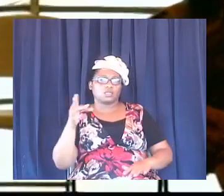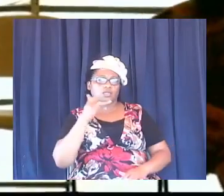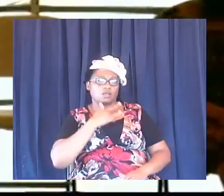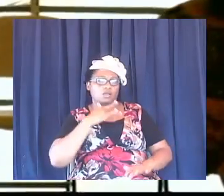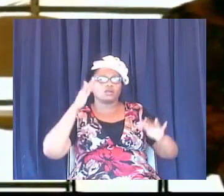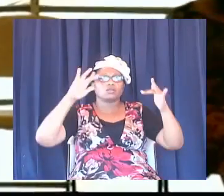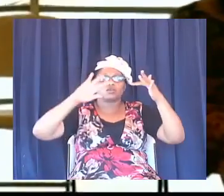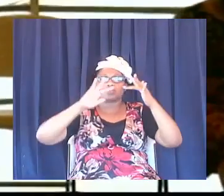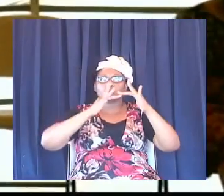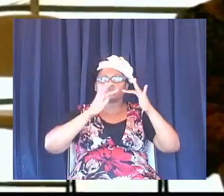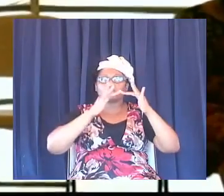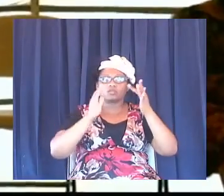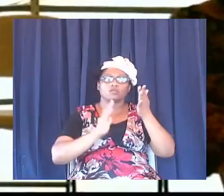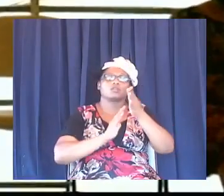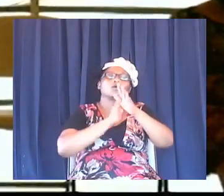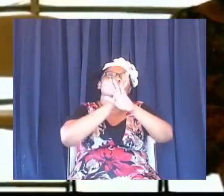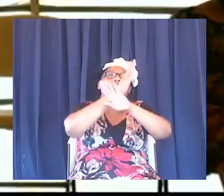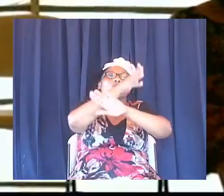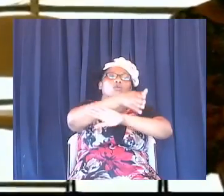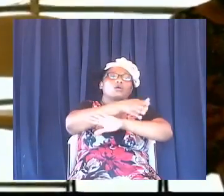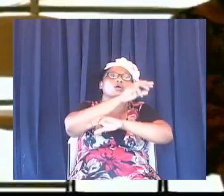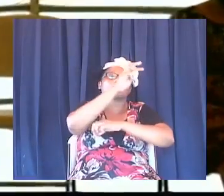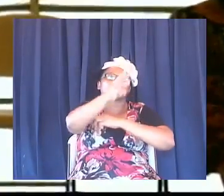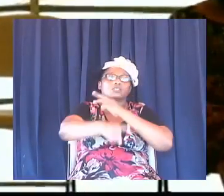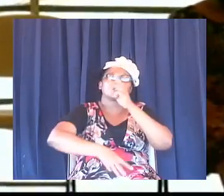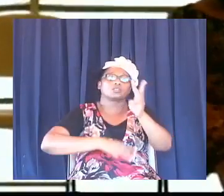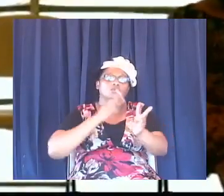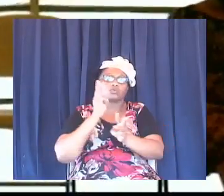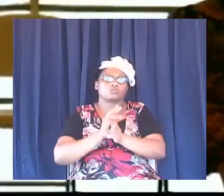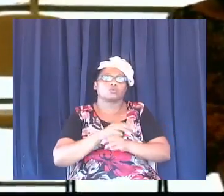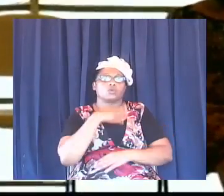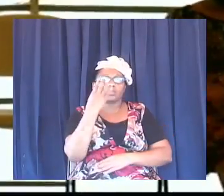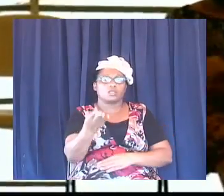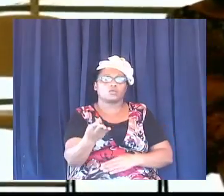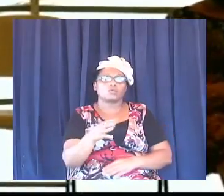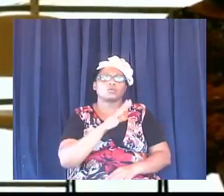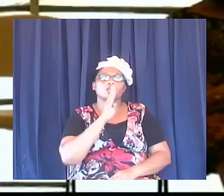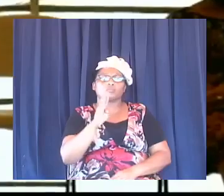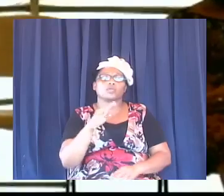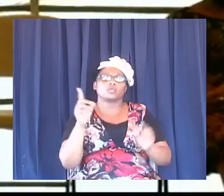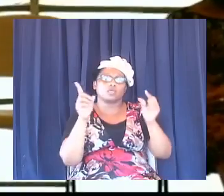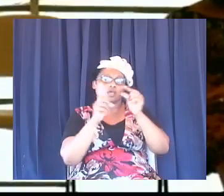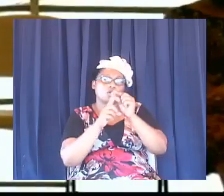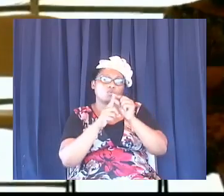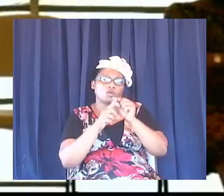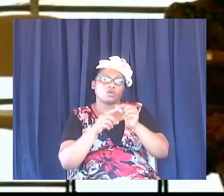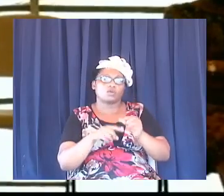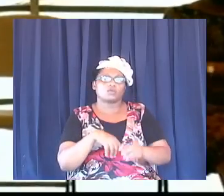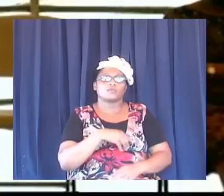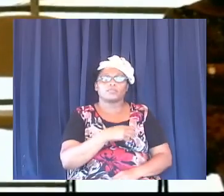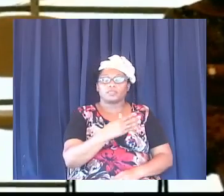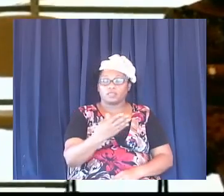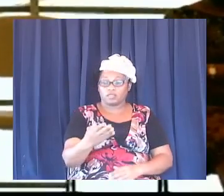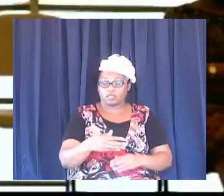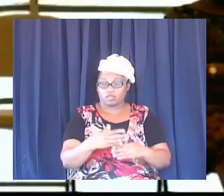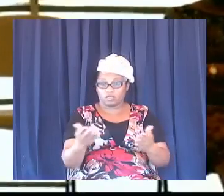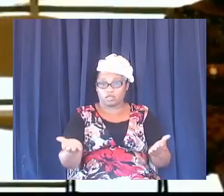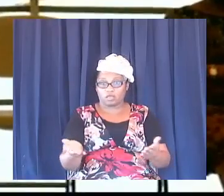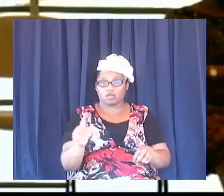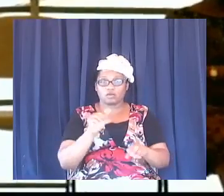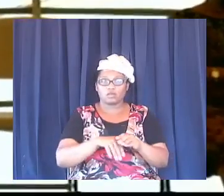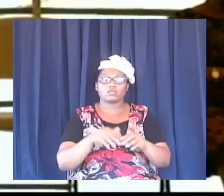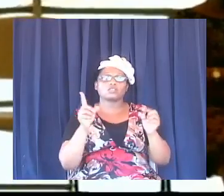in from across the world. There will be a word. There is a word for